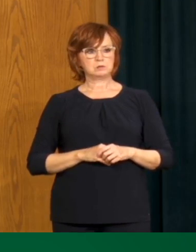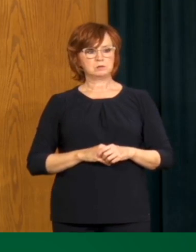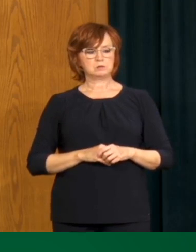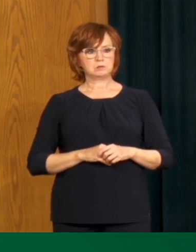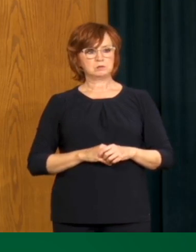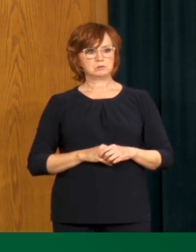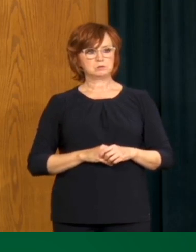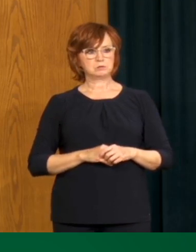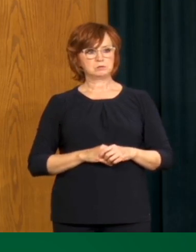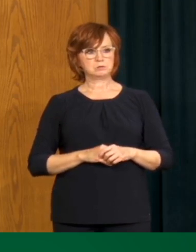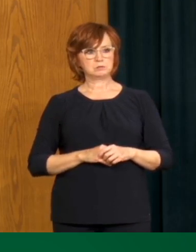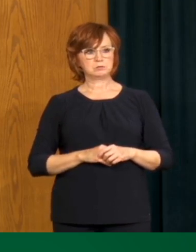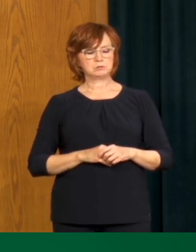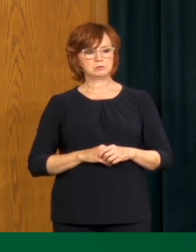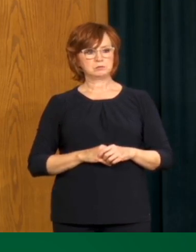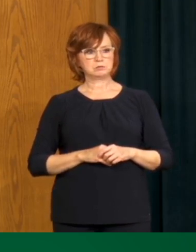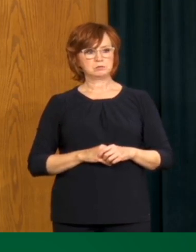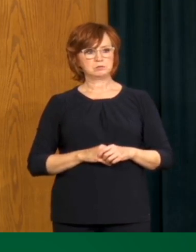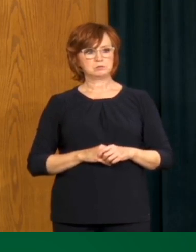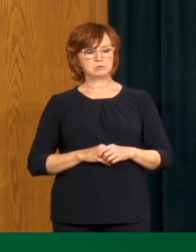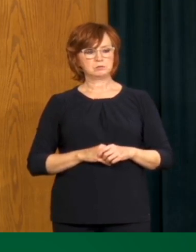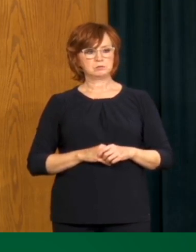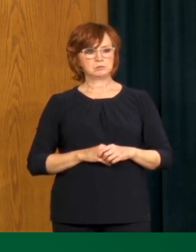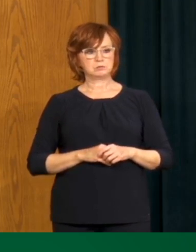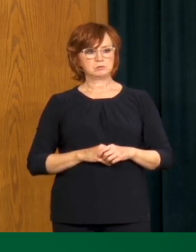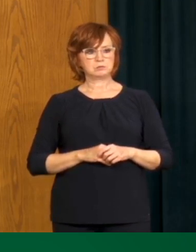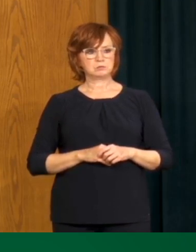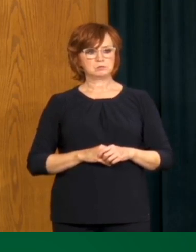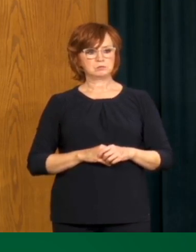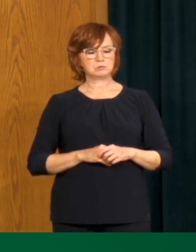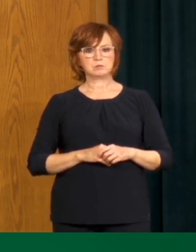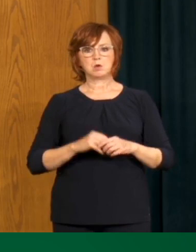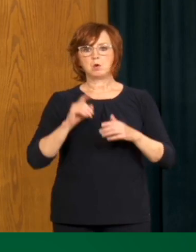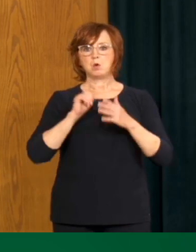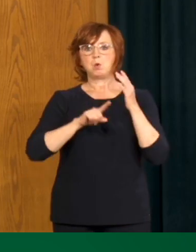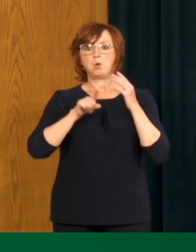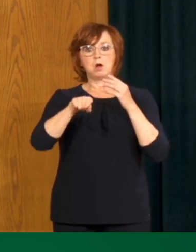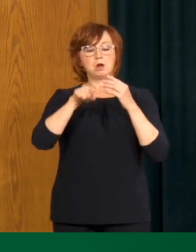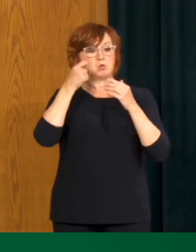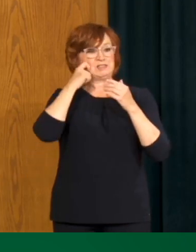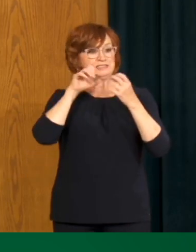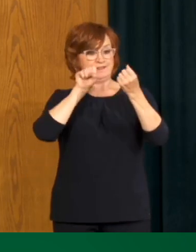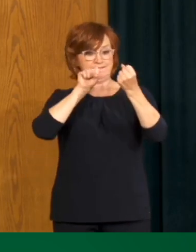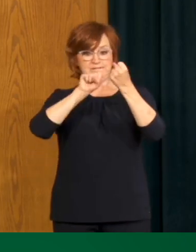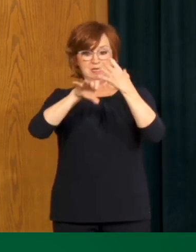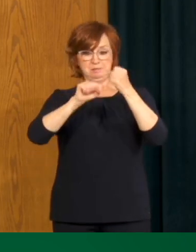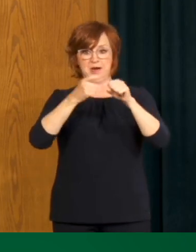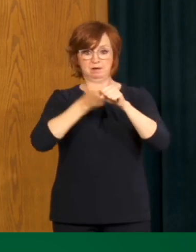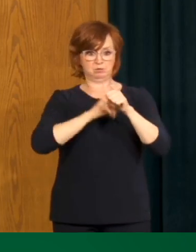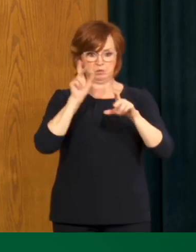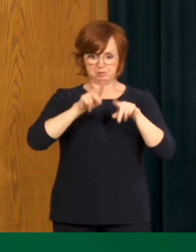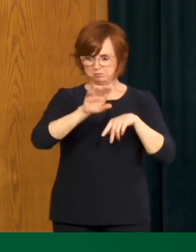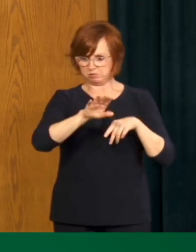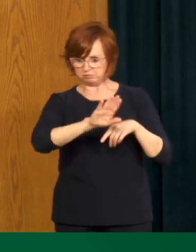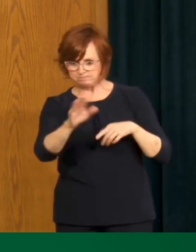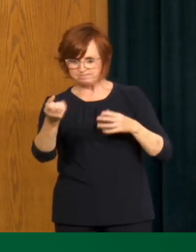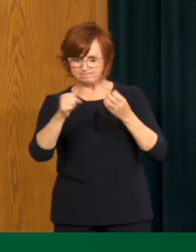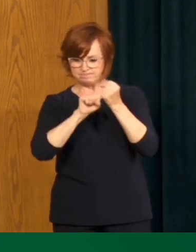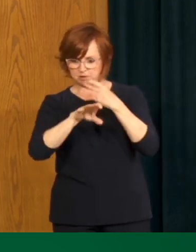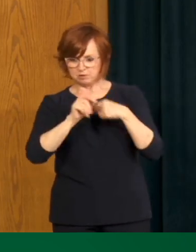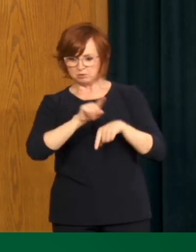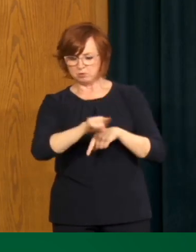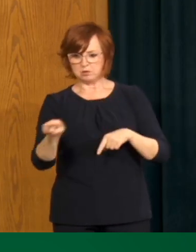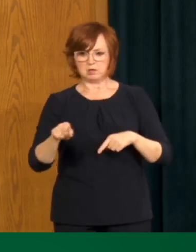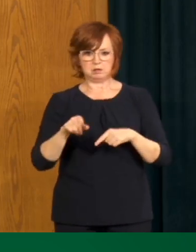far? And what are some of the concerns that they have shared with you about things they've seen, things that you maybe have had to adjust? So again, as I was